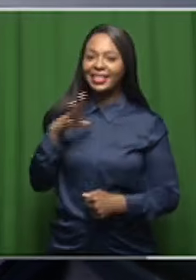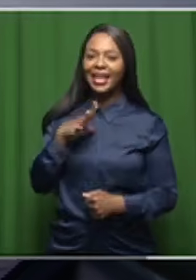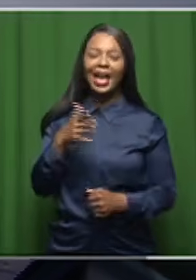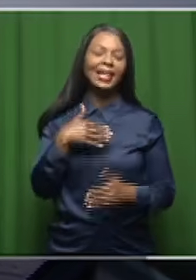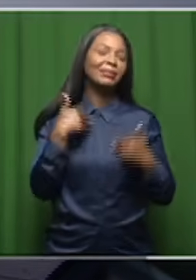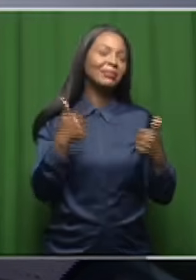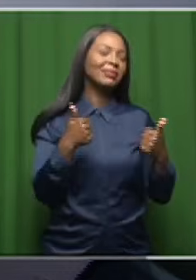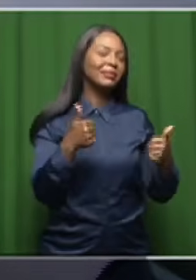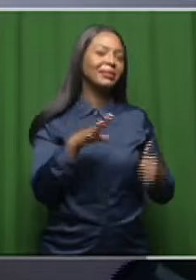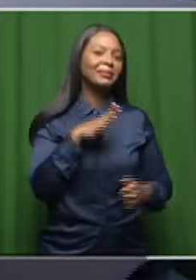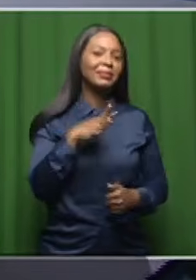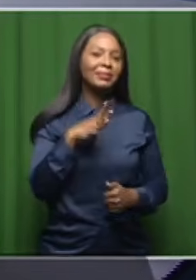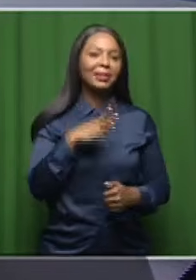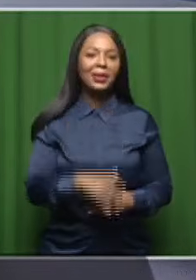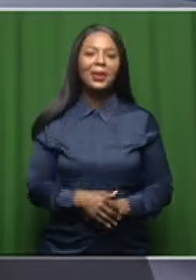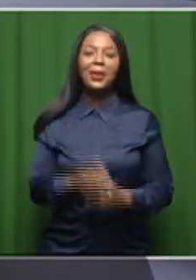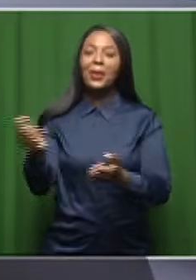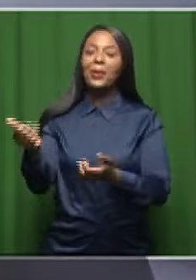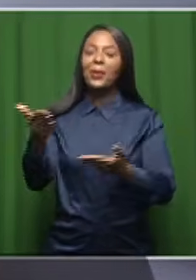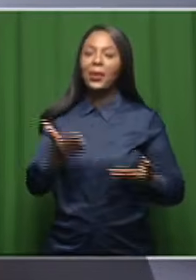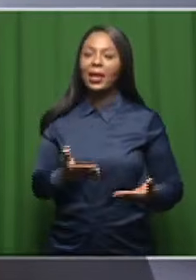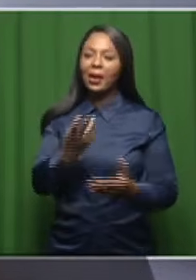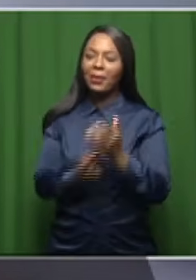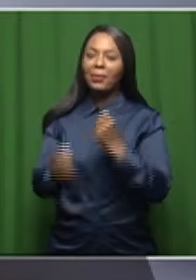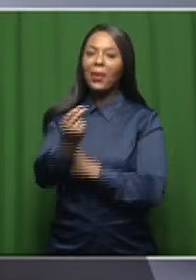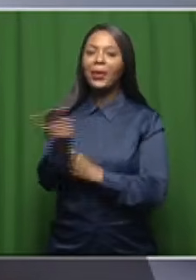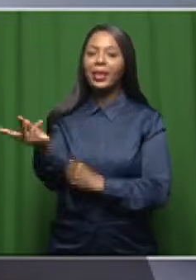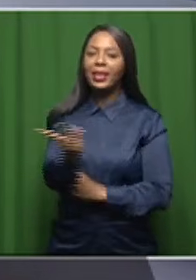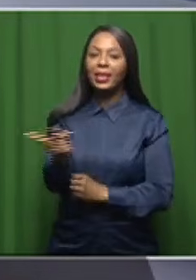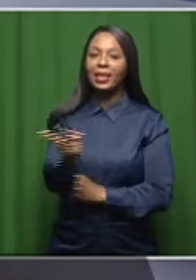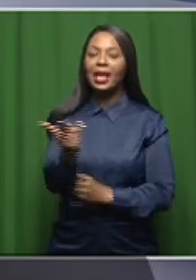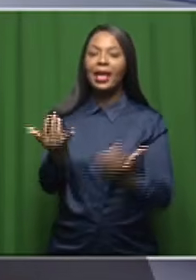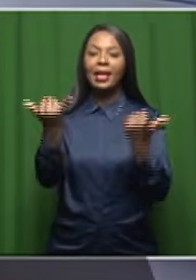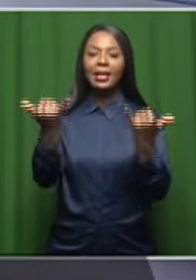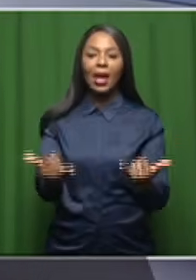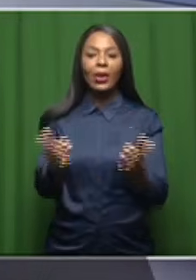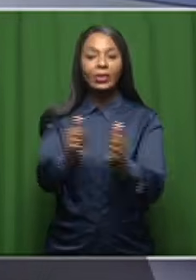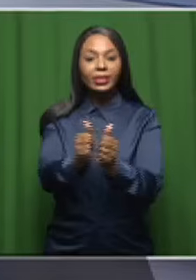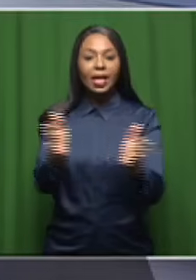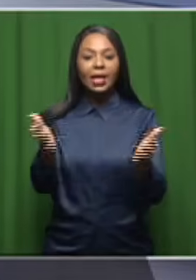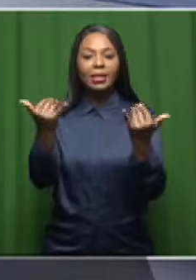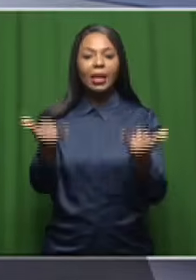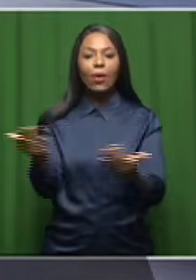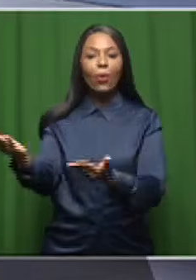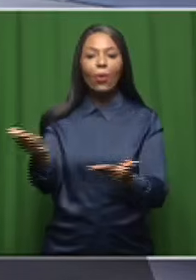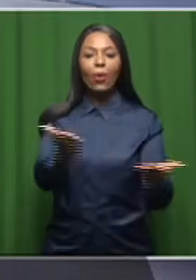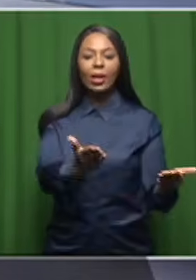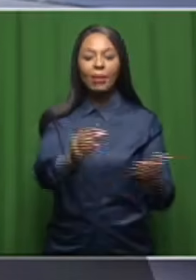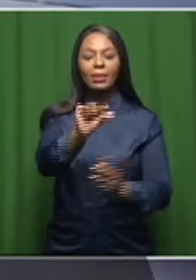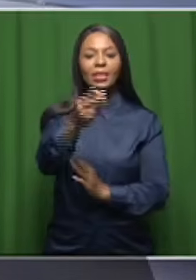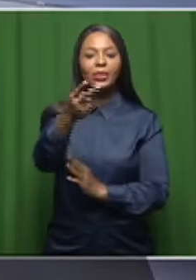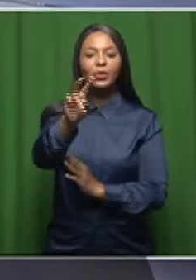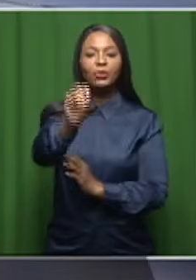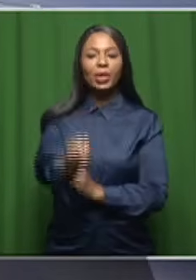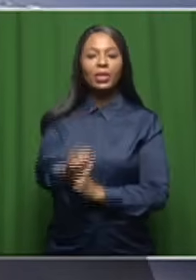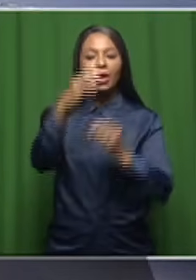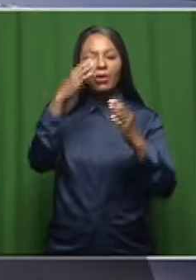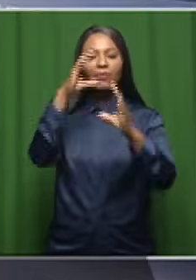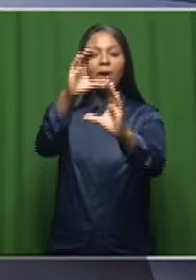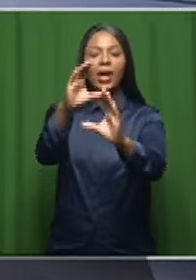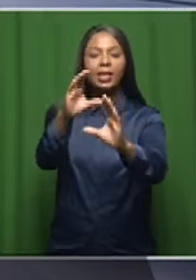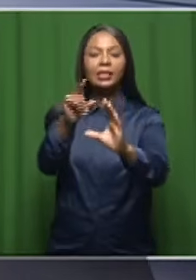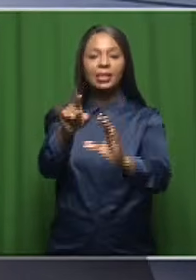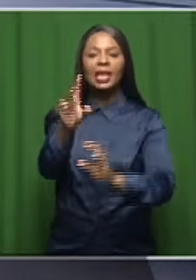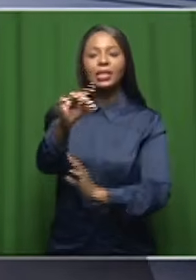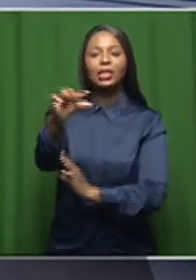Enkosi, thank you so much. Welcome to both of you. So let's start, of course, welcome to a special G20 Focus. Maybe DG,